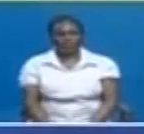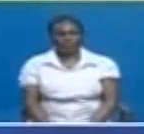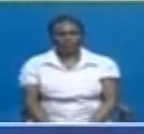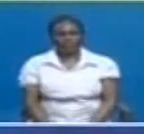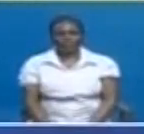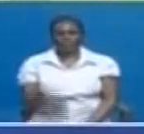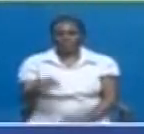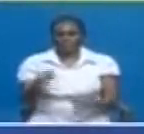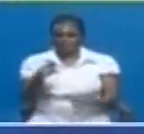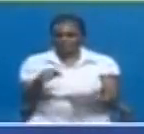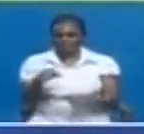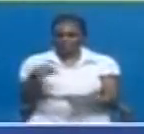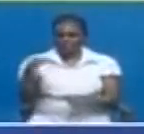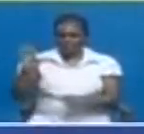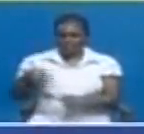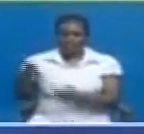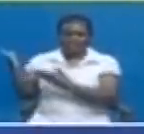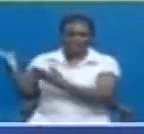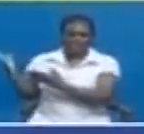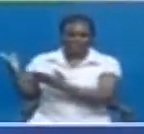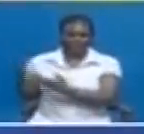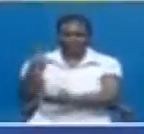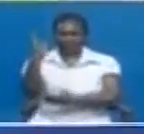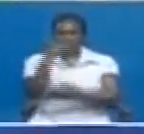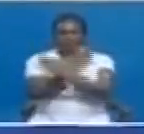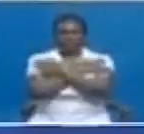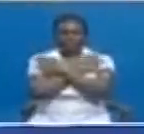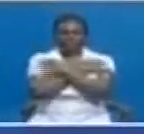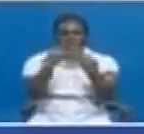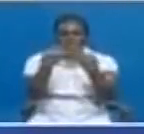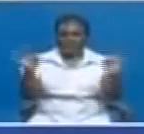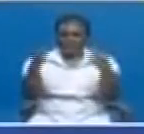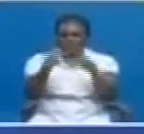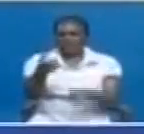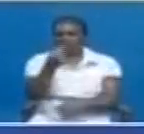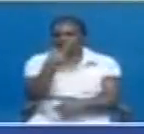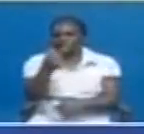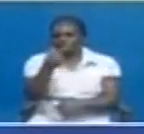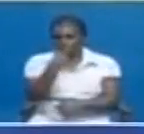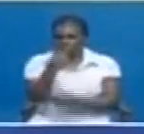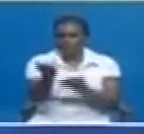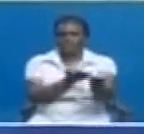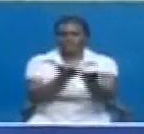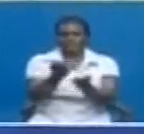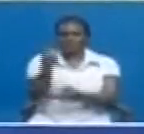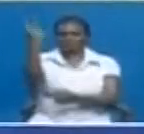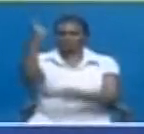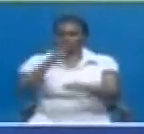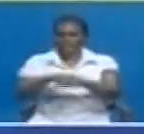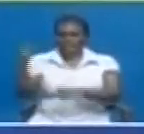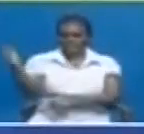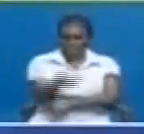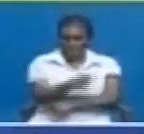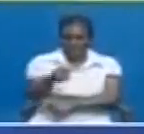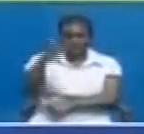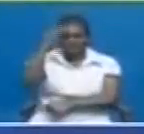Braving the cold, Gogo Taplele leads her two friends for the free medical outreach. It comes only twice a month.